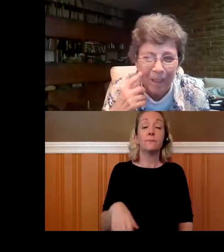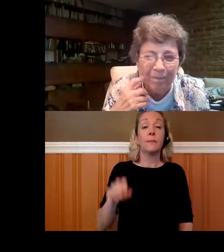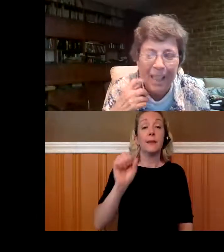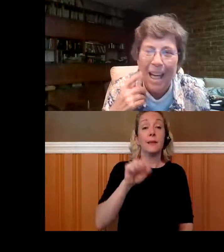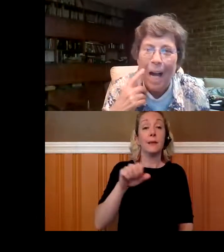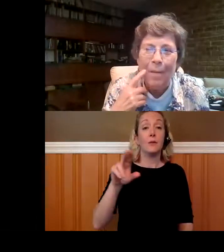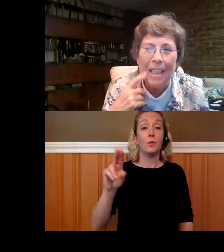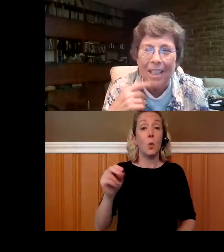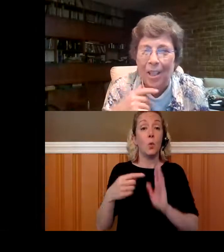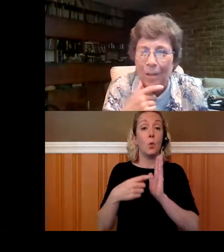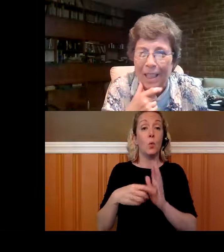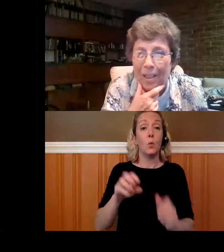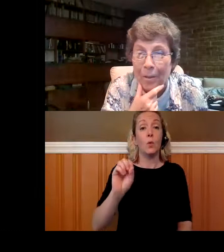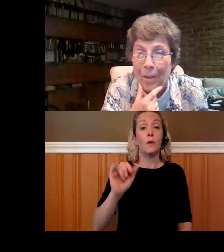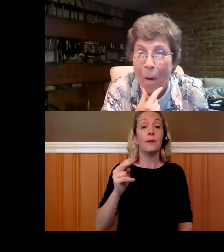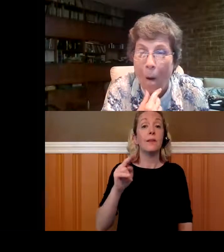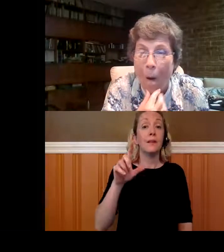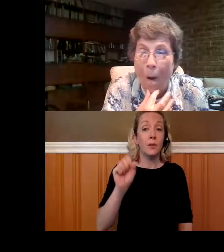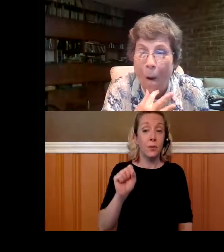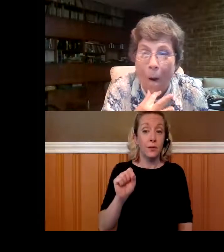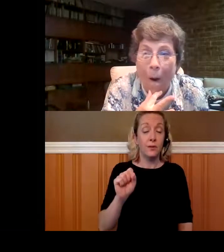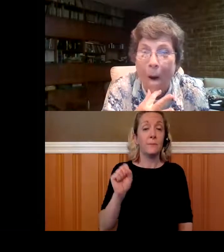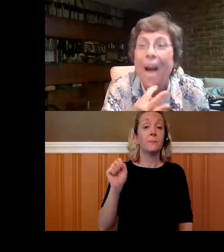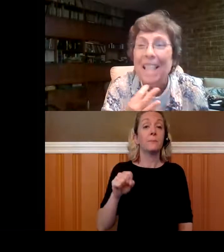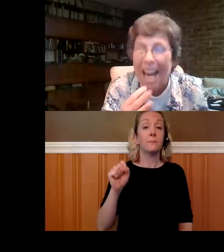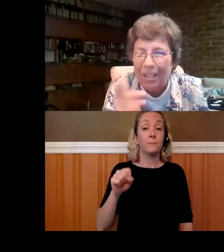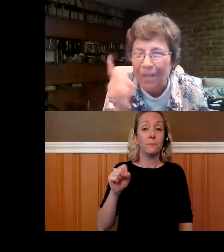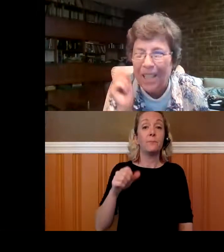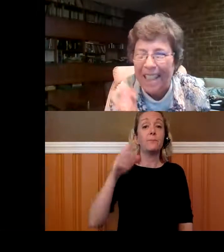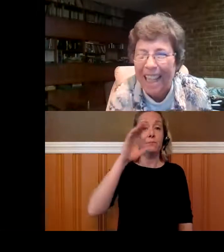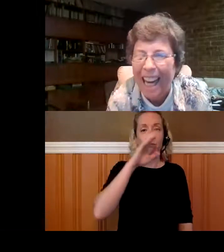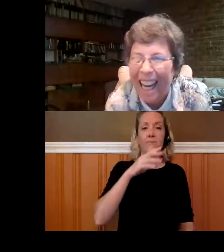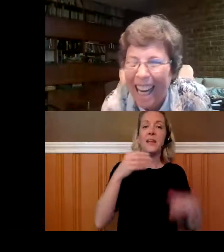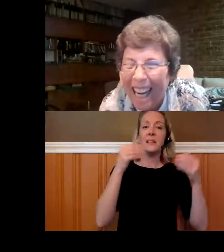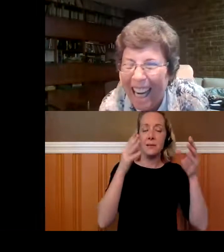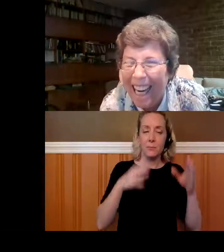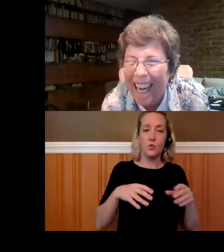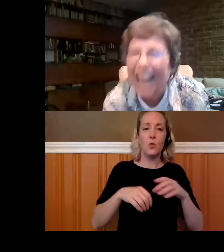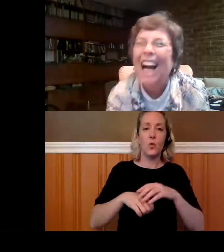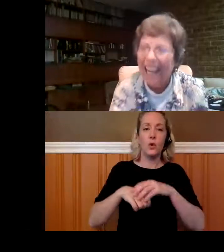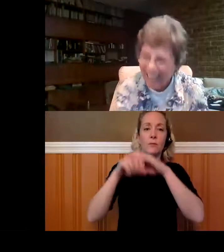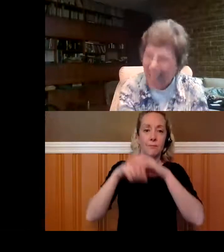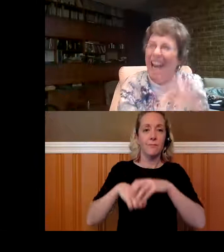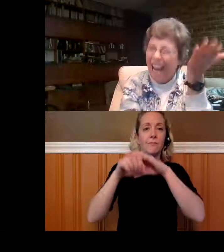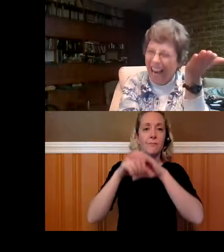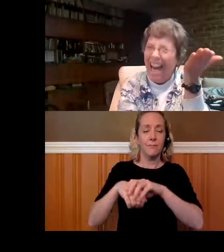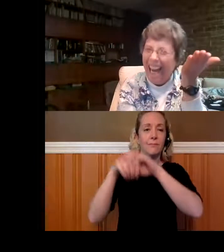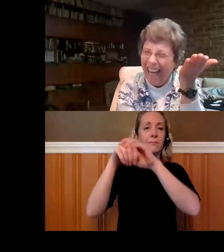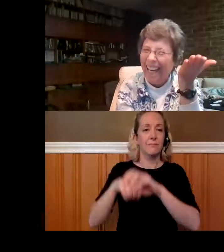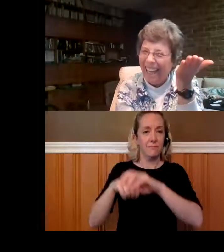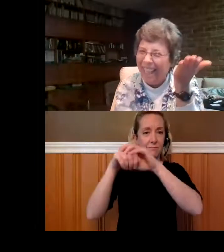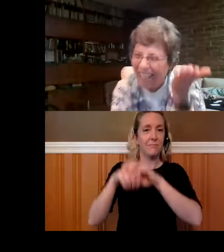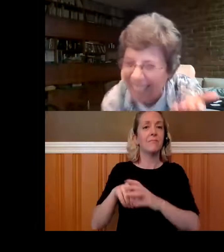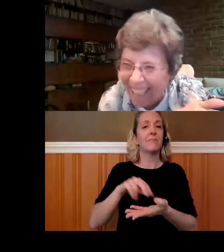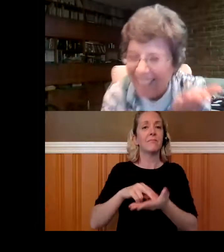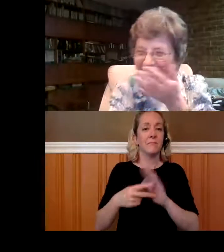signals? Yes. Yes, He what I was, thought he did his hand up and down. He Yeah, shake his hand up and down. Yeah.